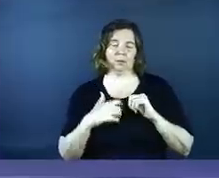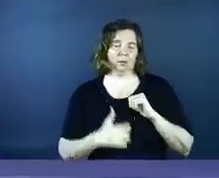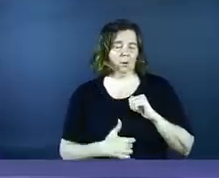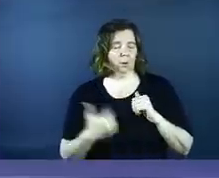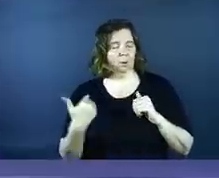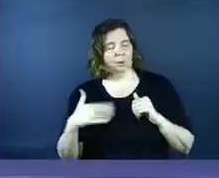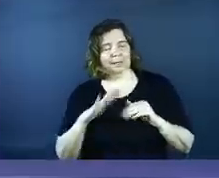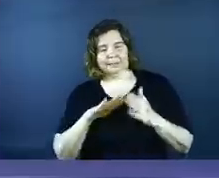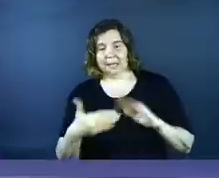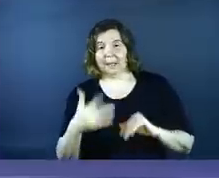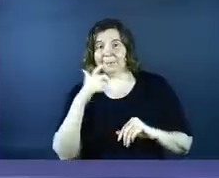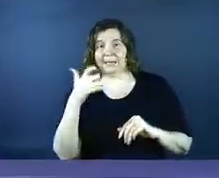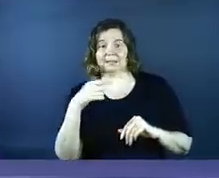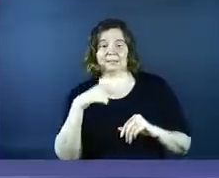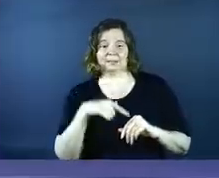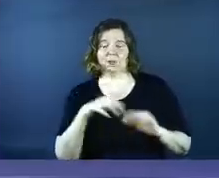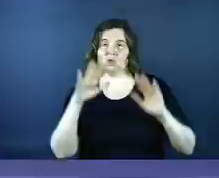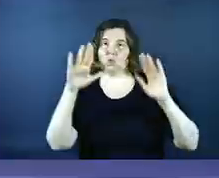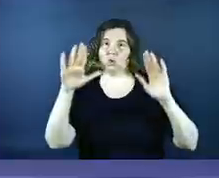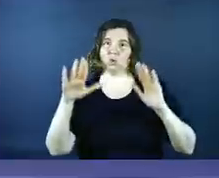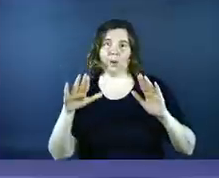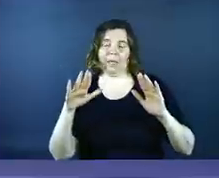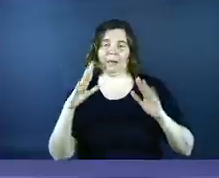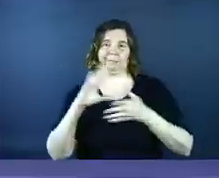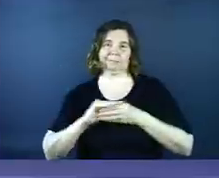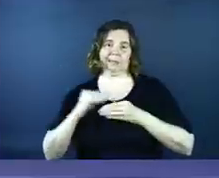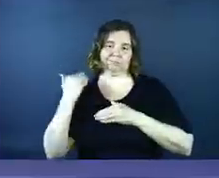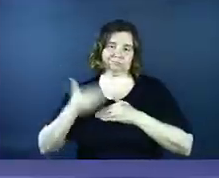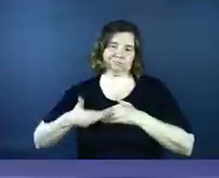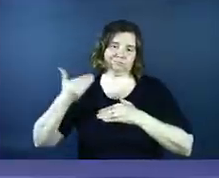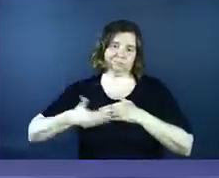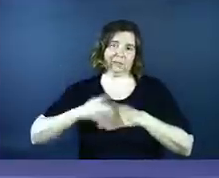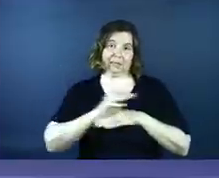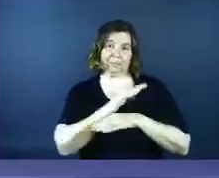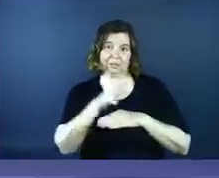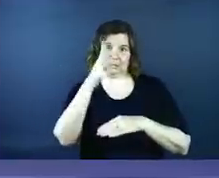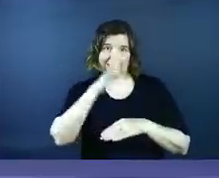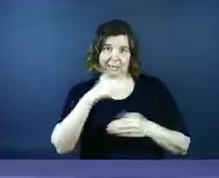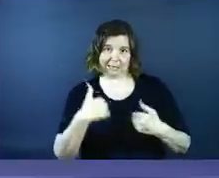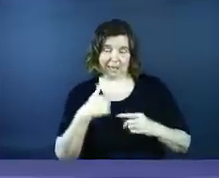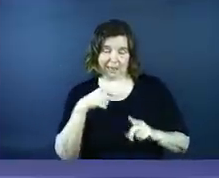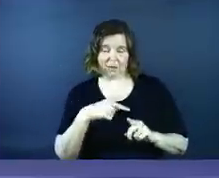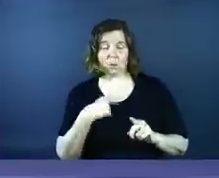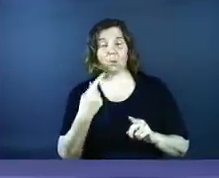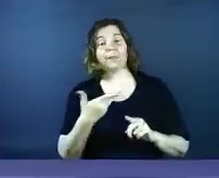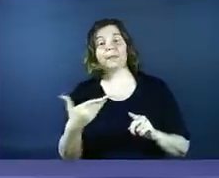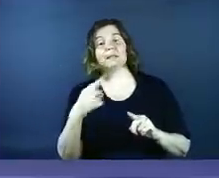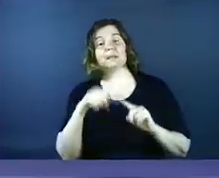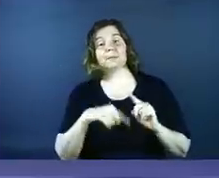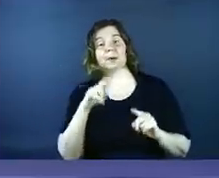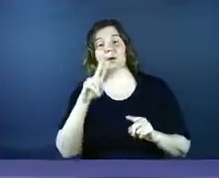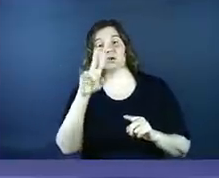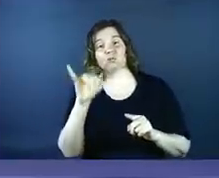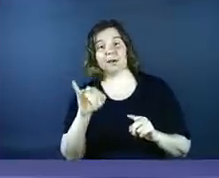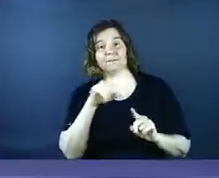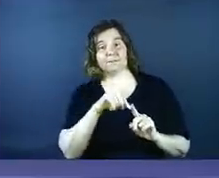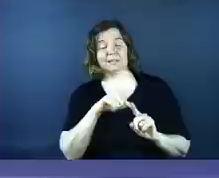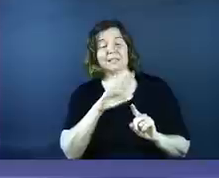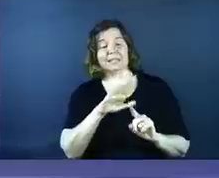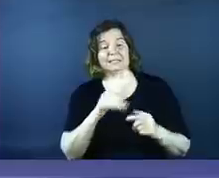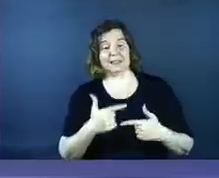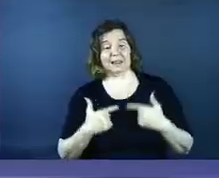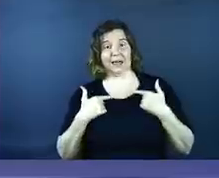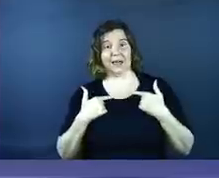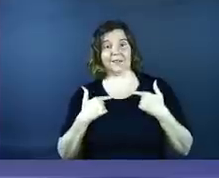mourning his death because of the great legacy of ministry this guy has had. And one of the great things about Ravi Zacharias is his